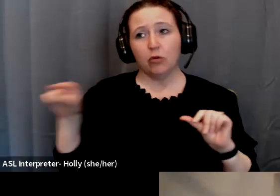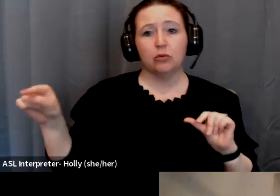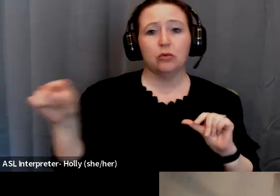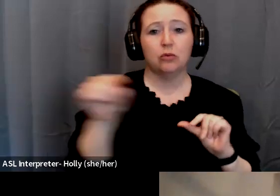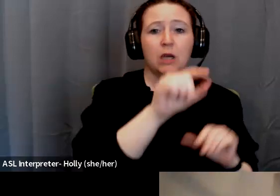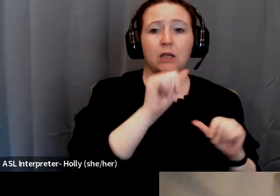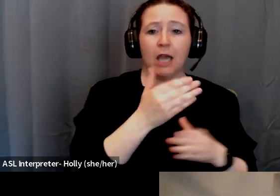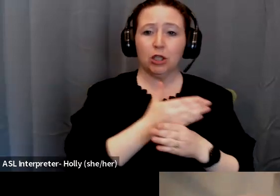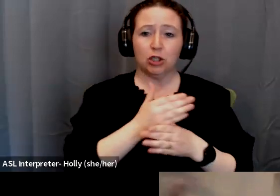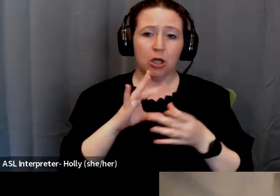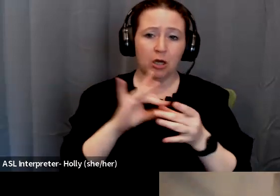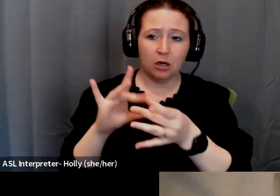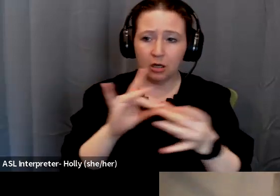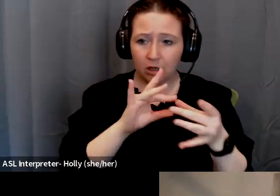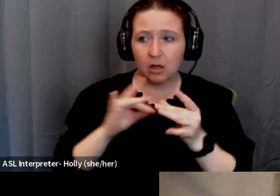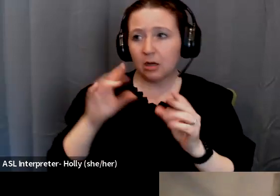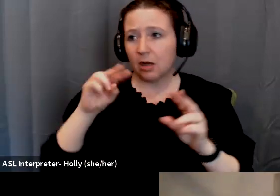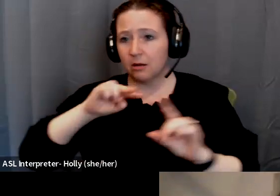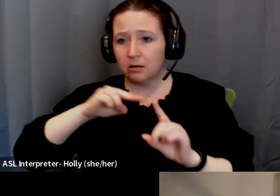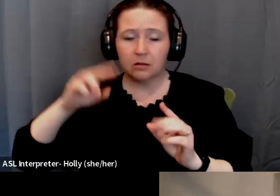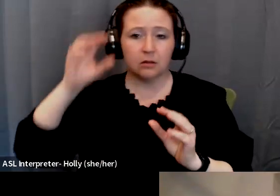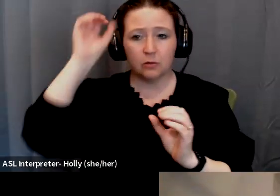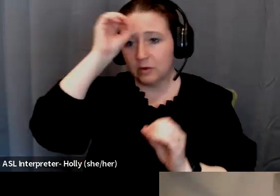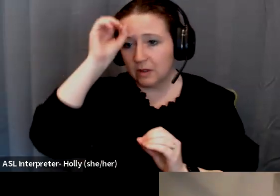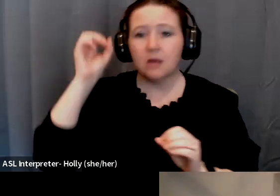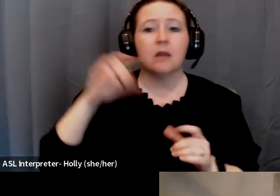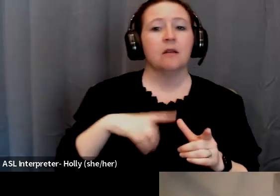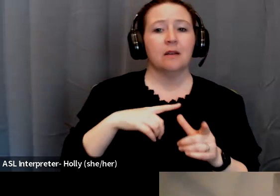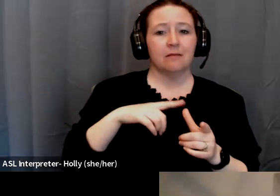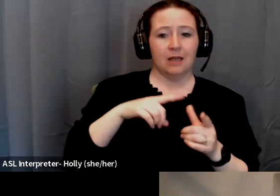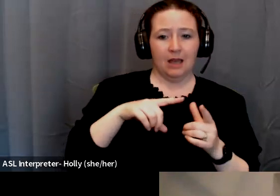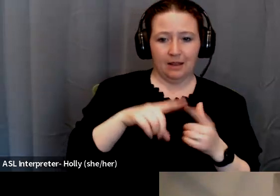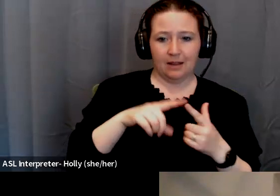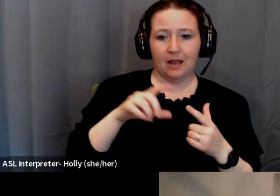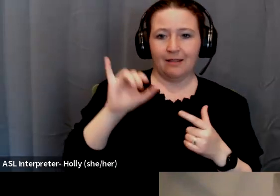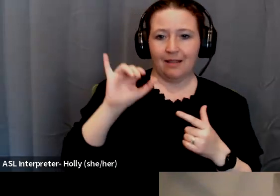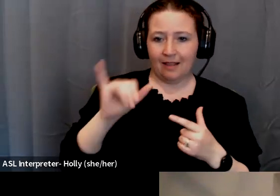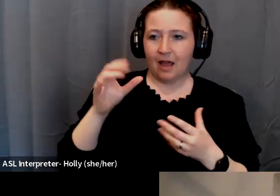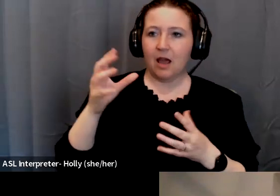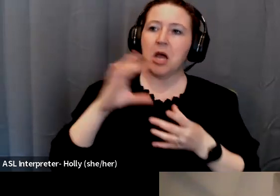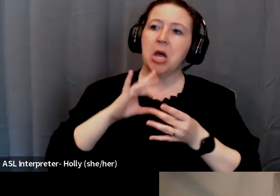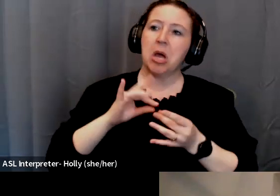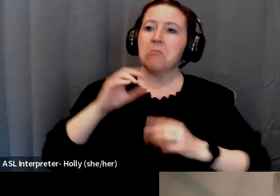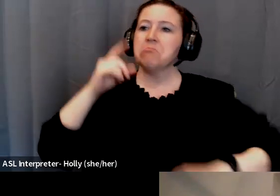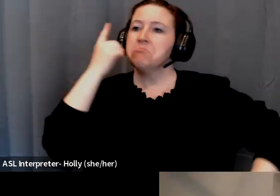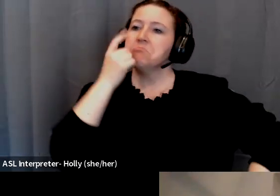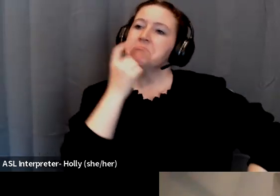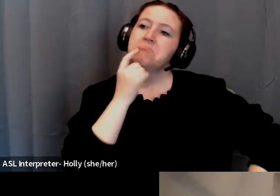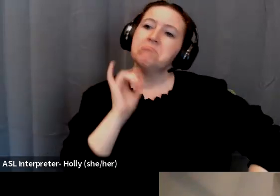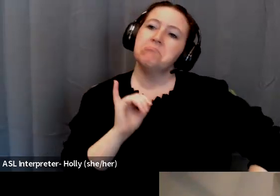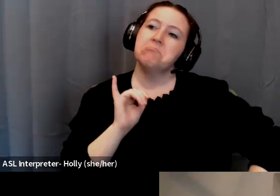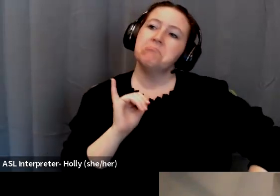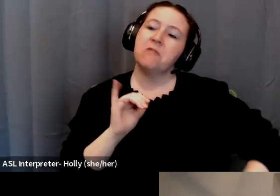be taken into consideration in the decisions that all of you will be called to make. The reason that we do that really is to